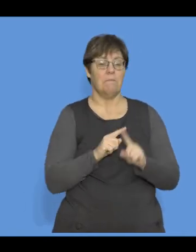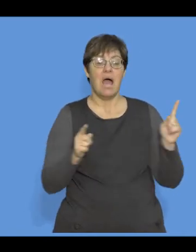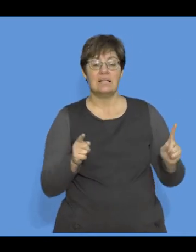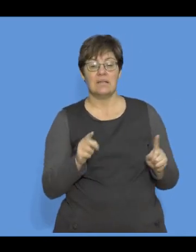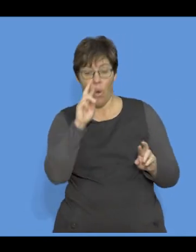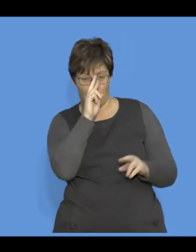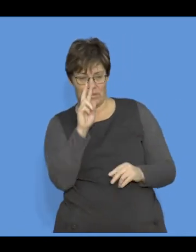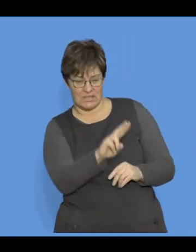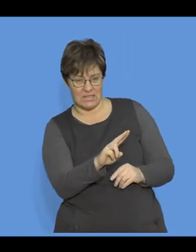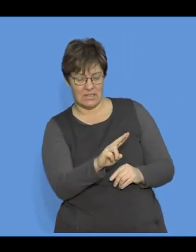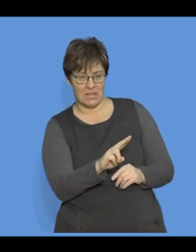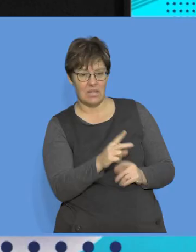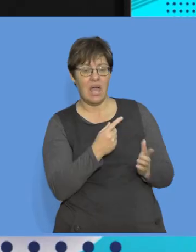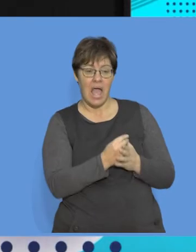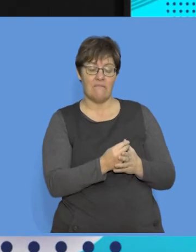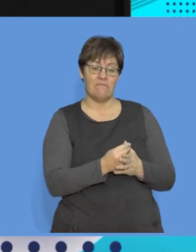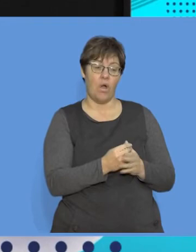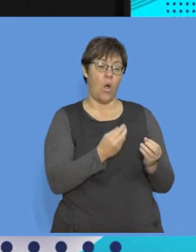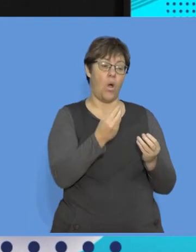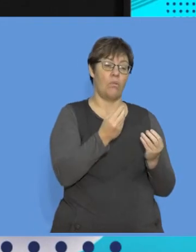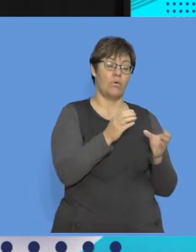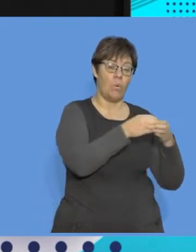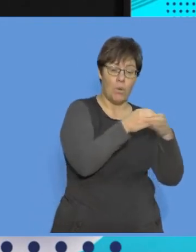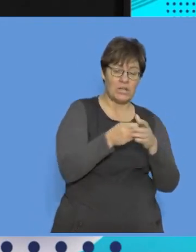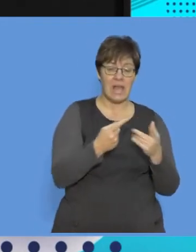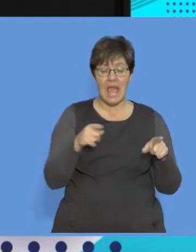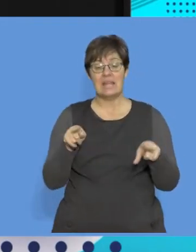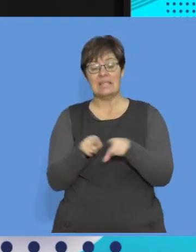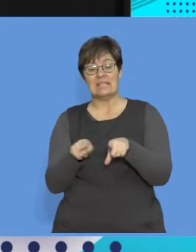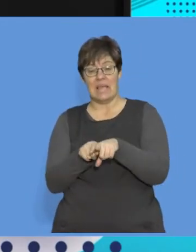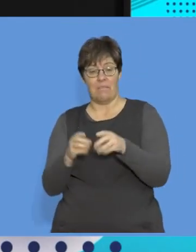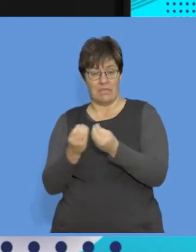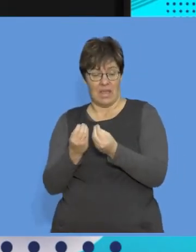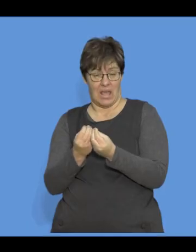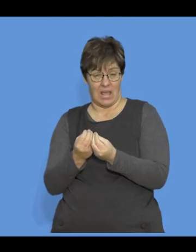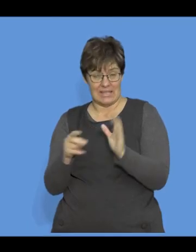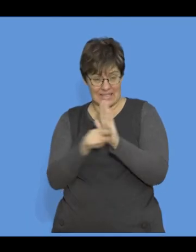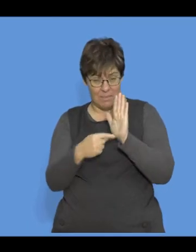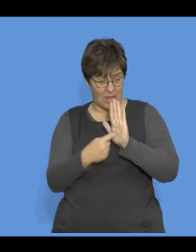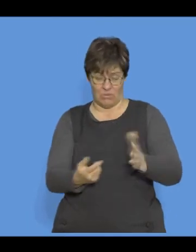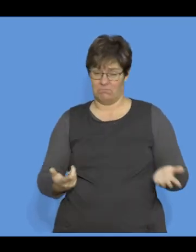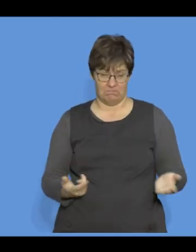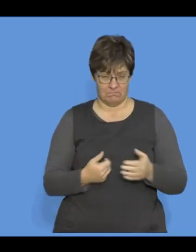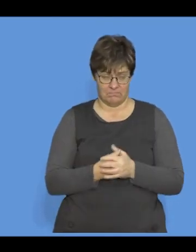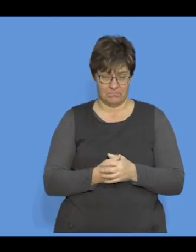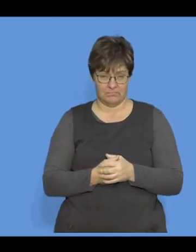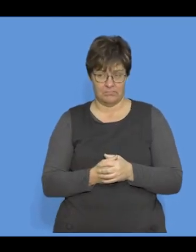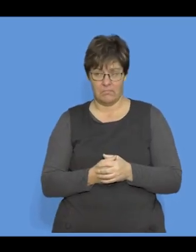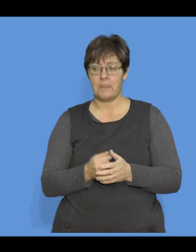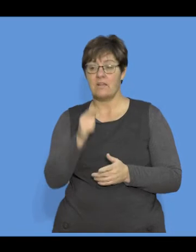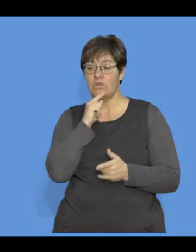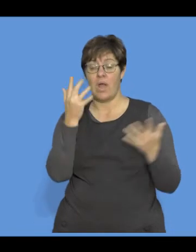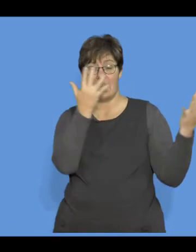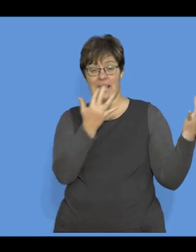have components and the real thing in the same diagram. Now, If we go to the actual calculation